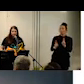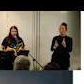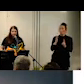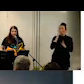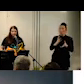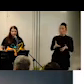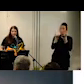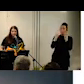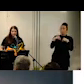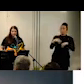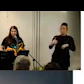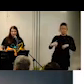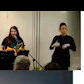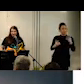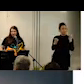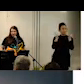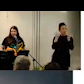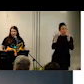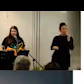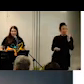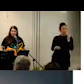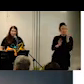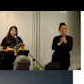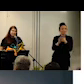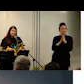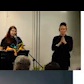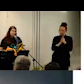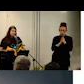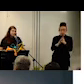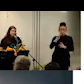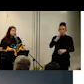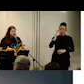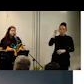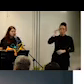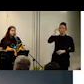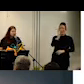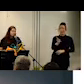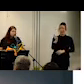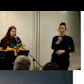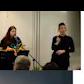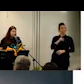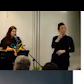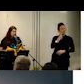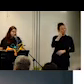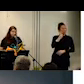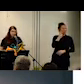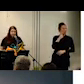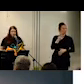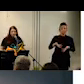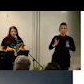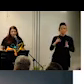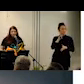of it. They're willing to go back and start re-engaging. And maybe it sucked the first couple of times, but they're willing to go to some more parties and try